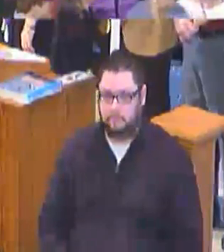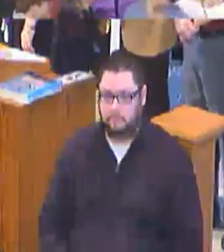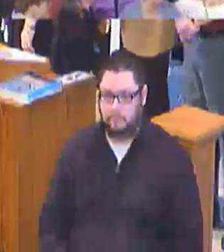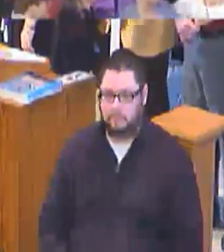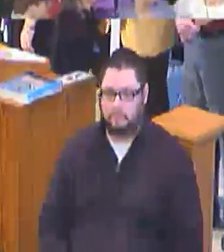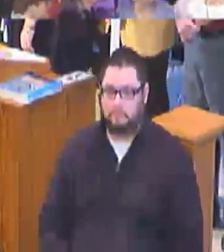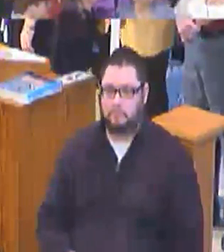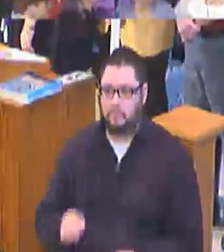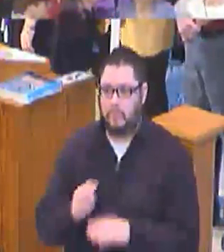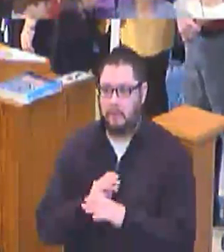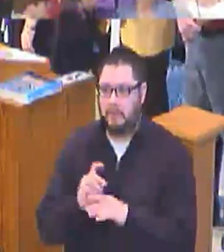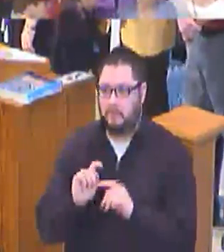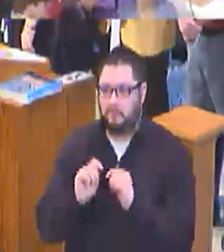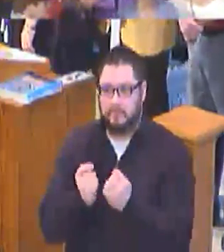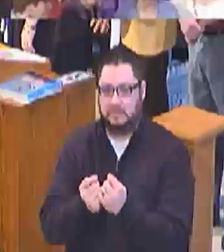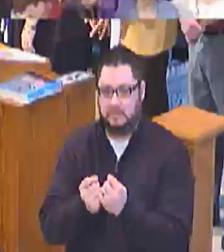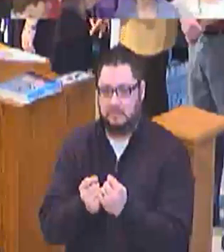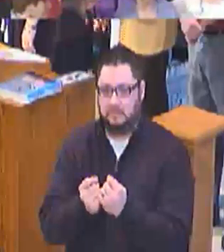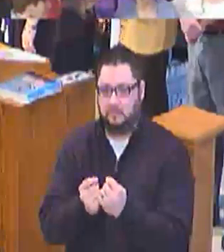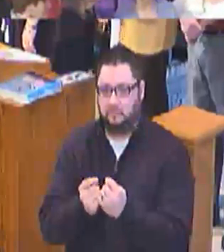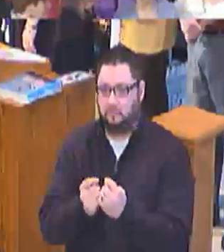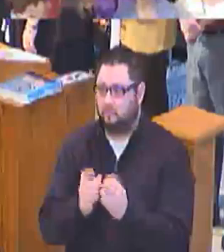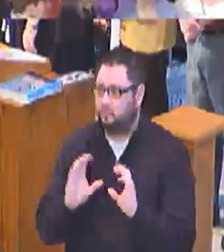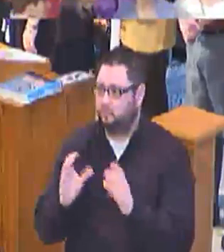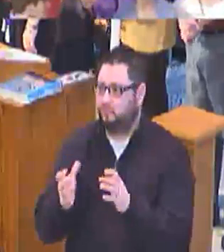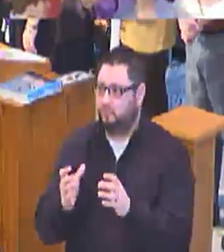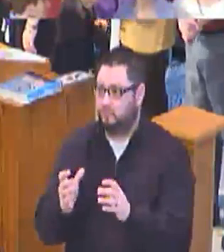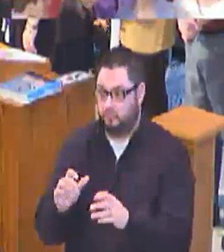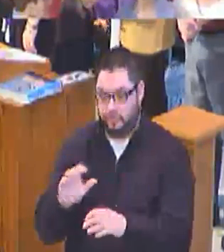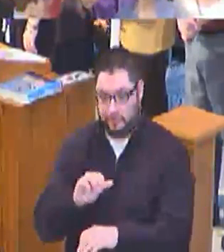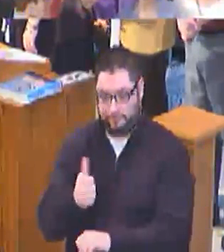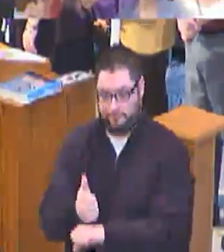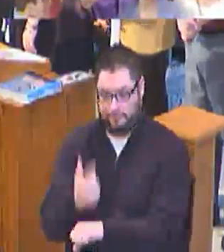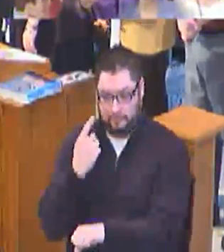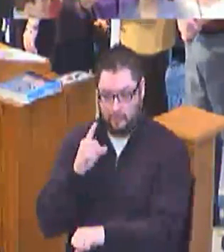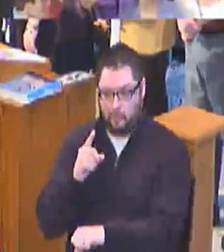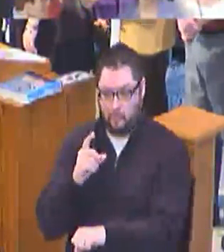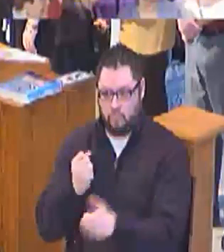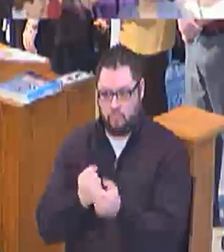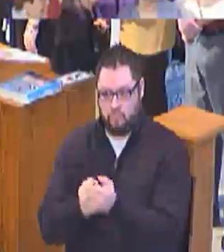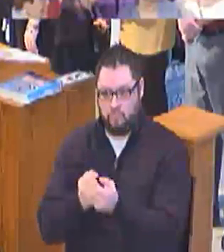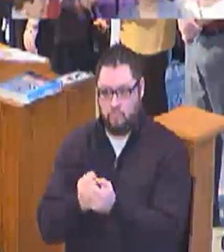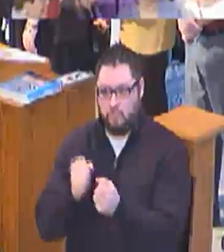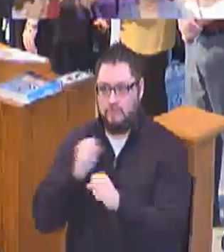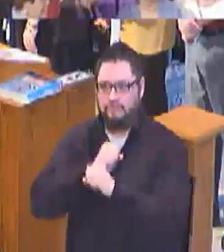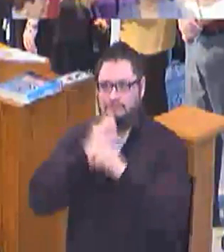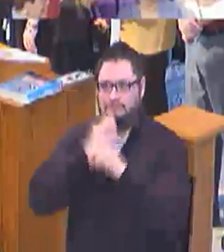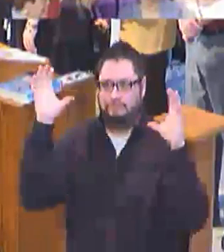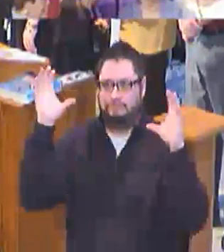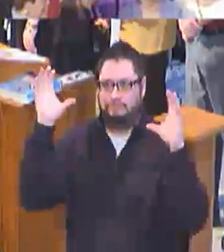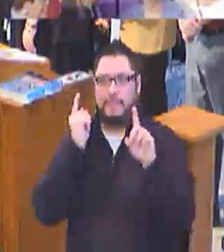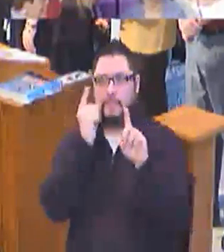Our ministry teams, committees, and groups are formed to support the vision and mission of Unity